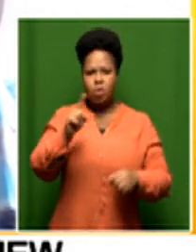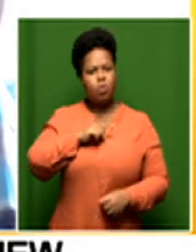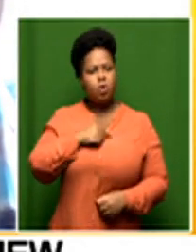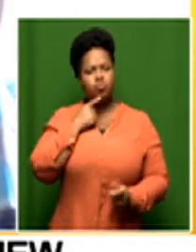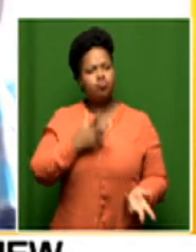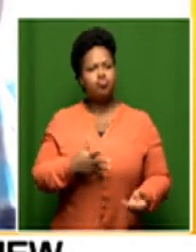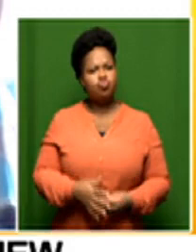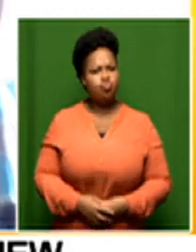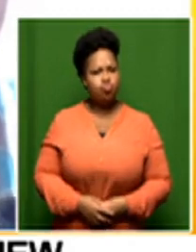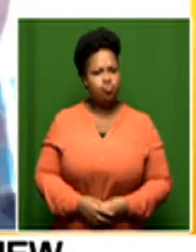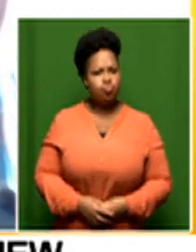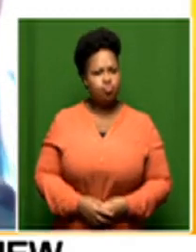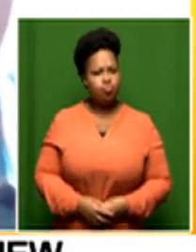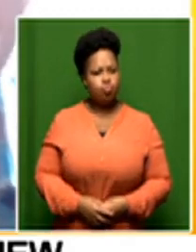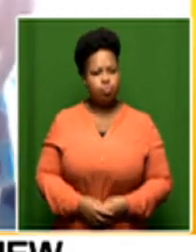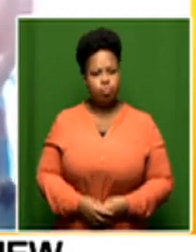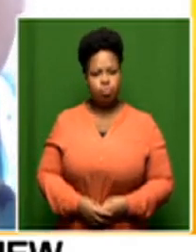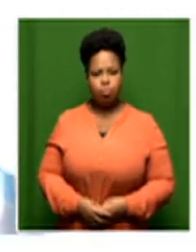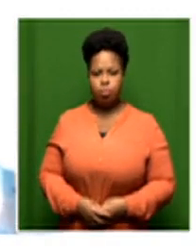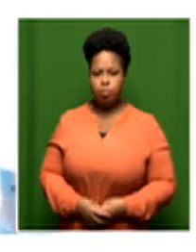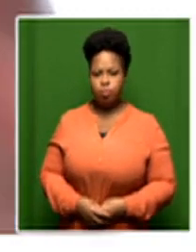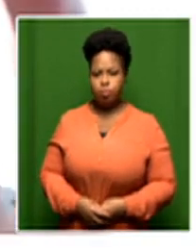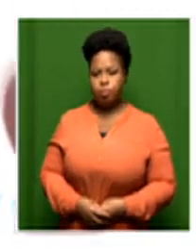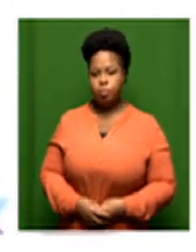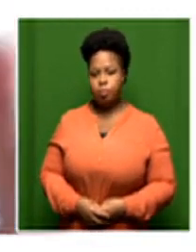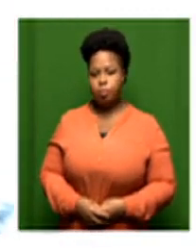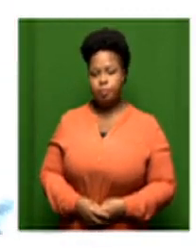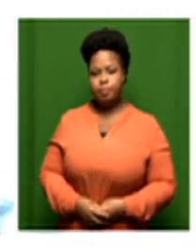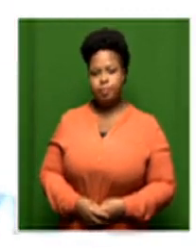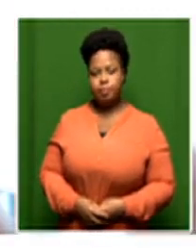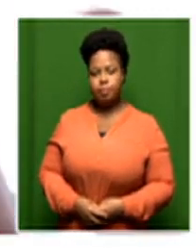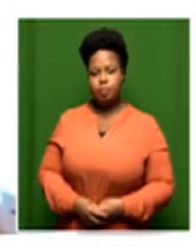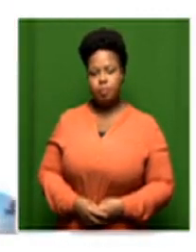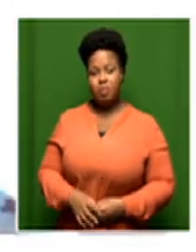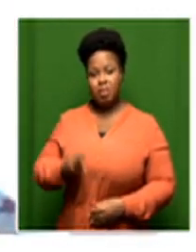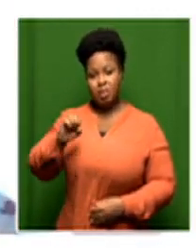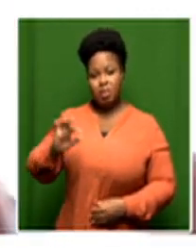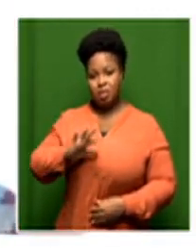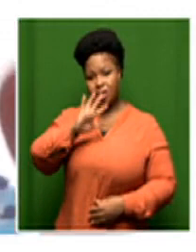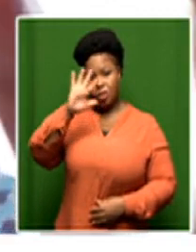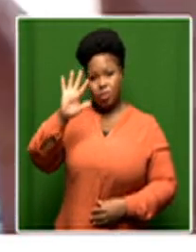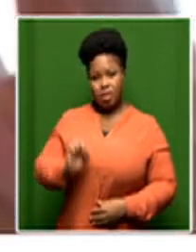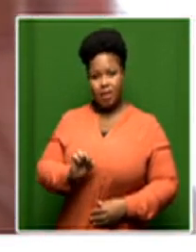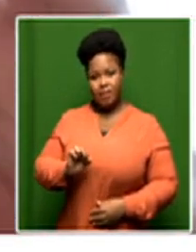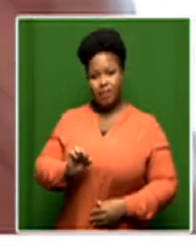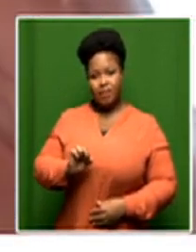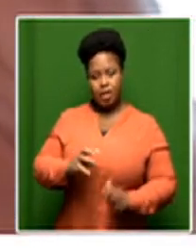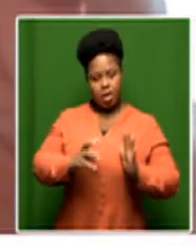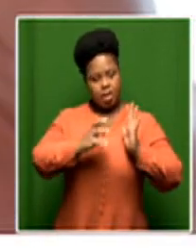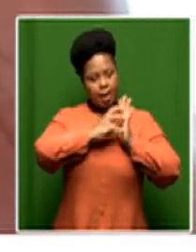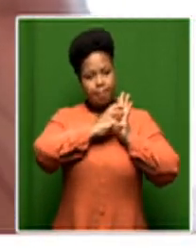your stance? In our coat of arms, the government one, there